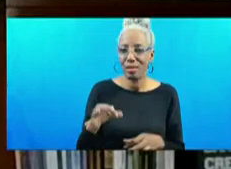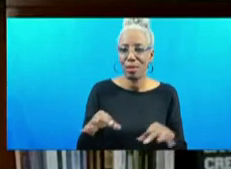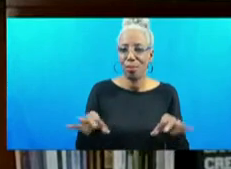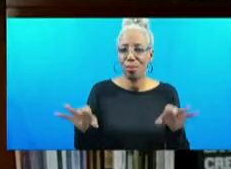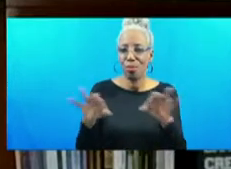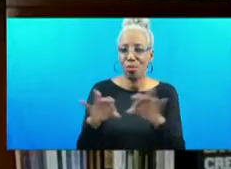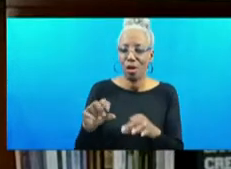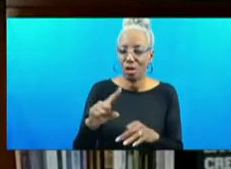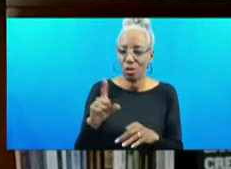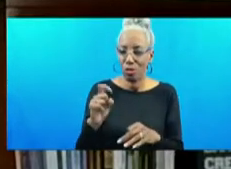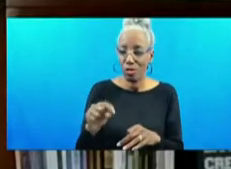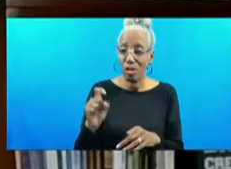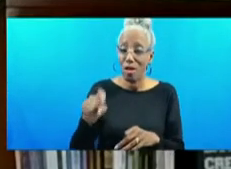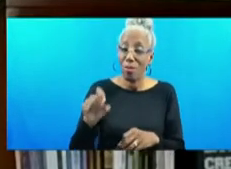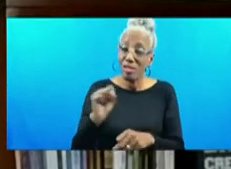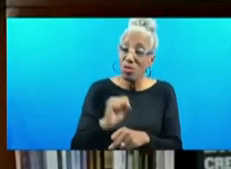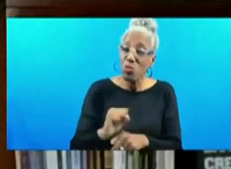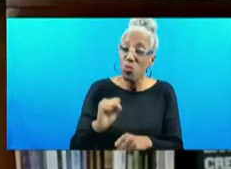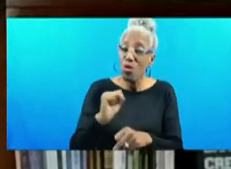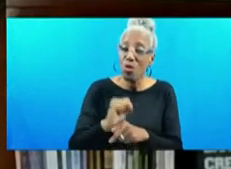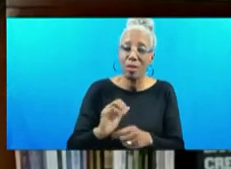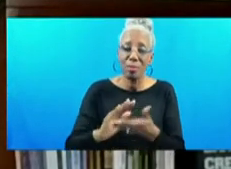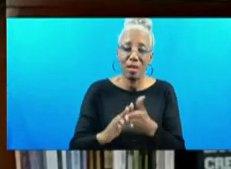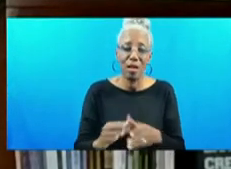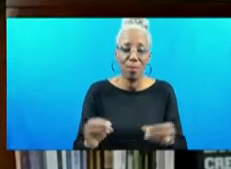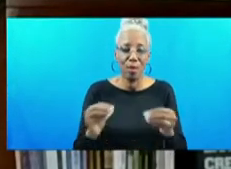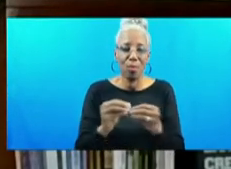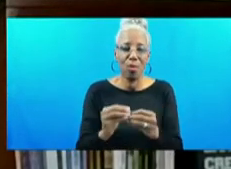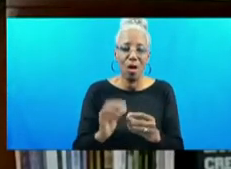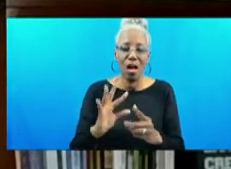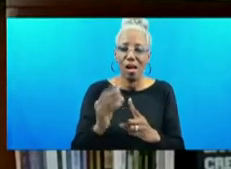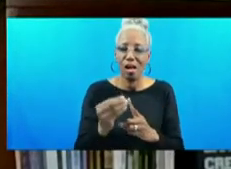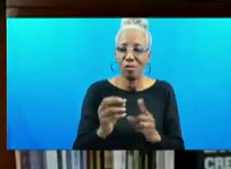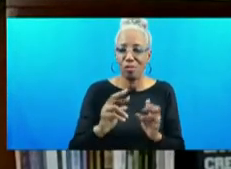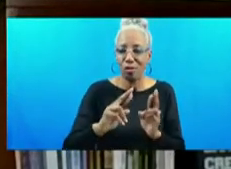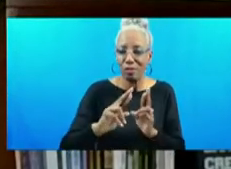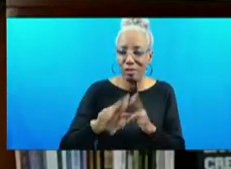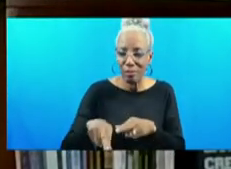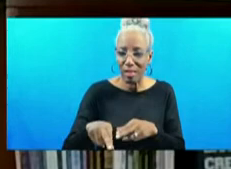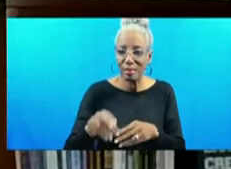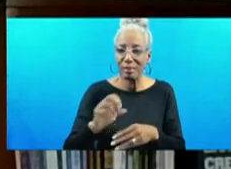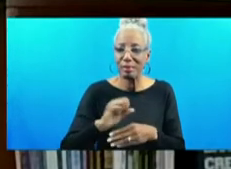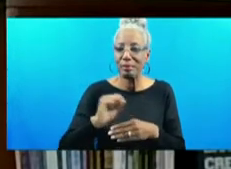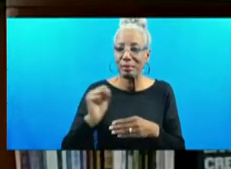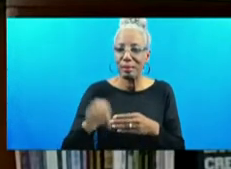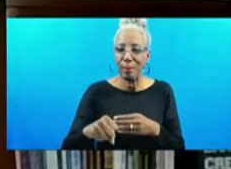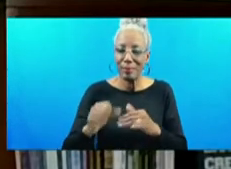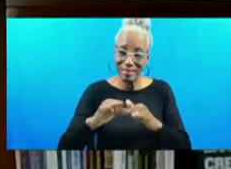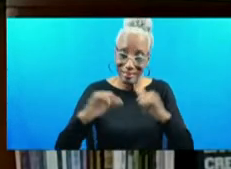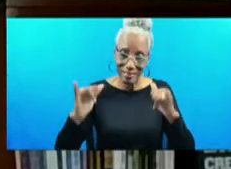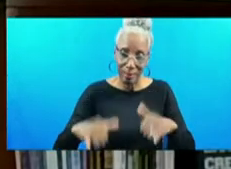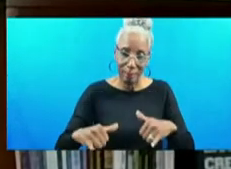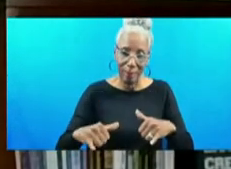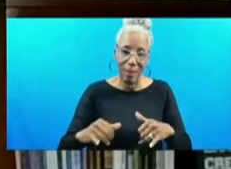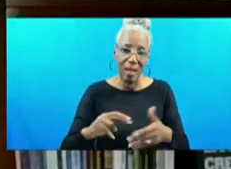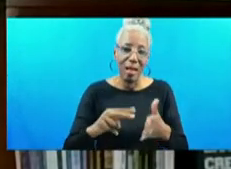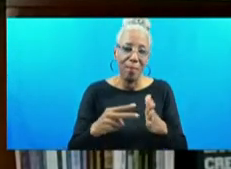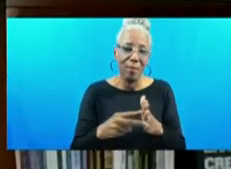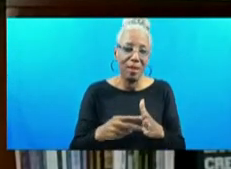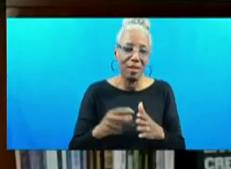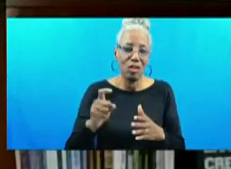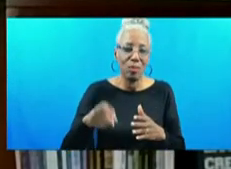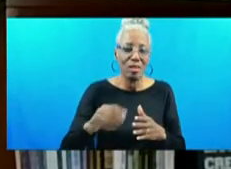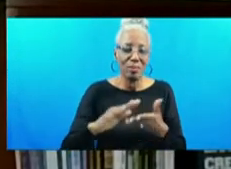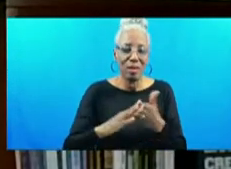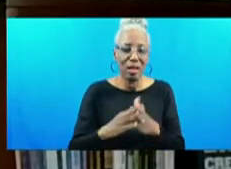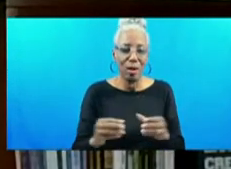more culturally responsive system. And that means we have to become a more culturally responsive county. That means we